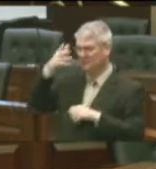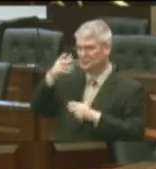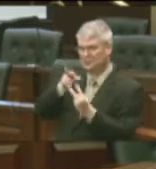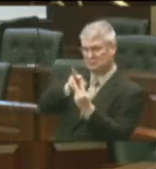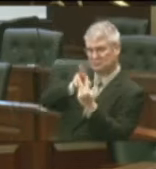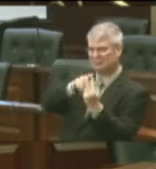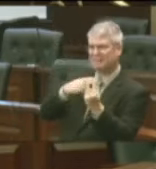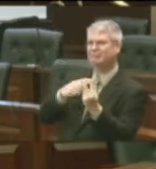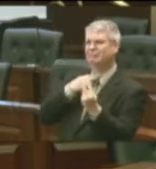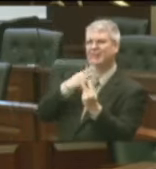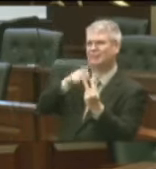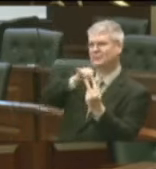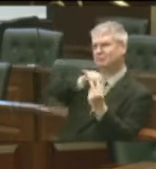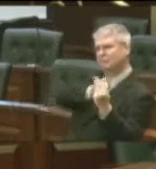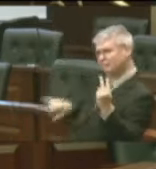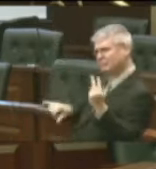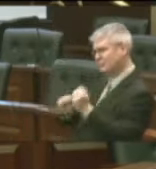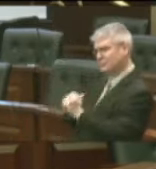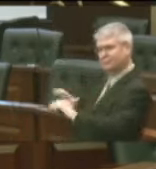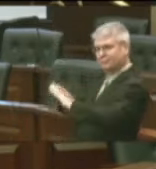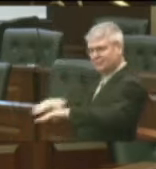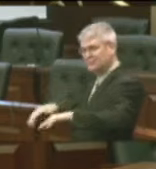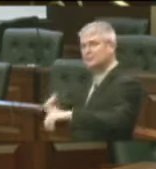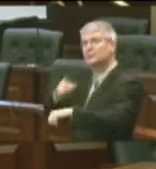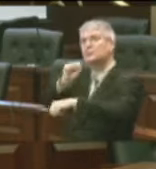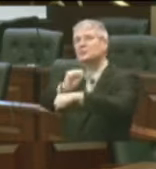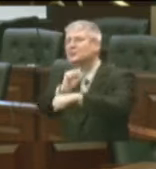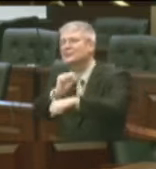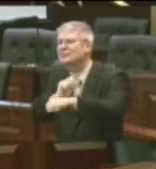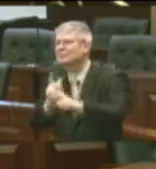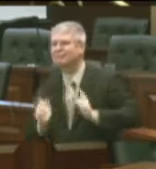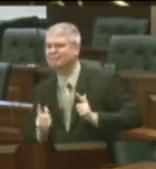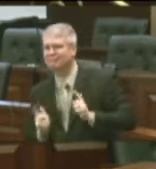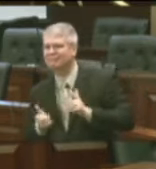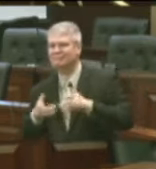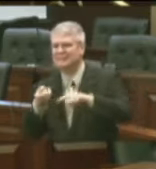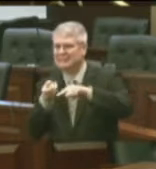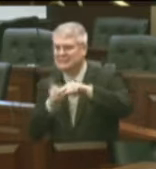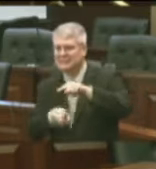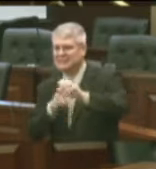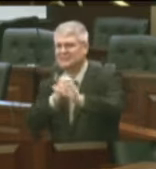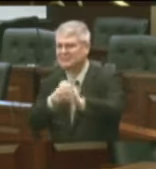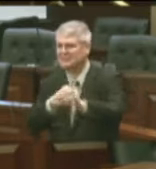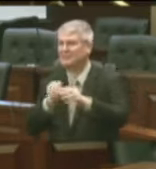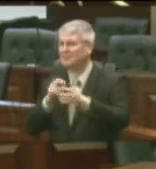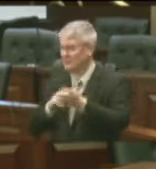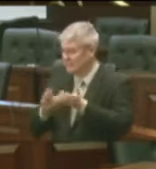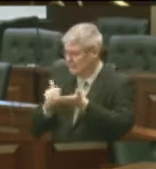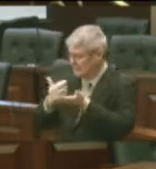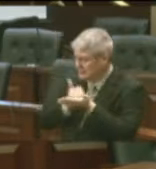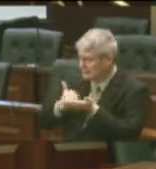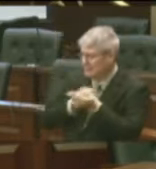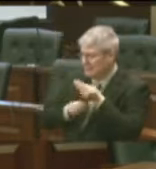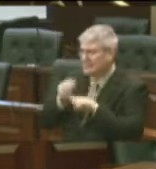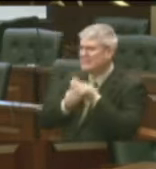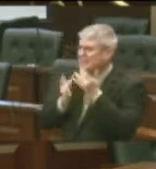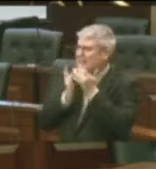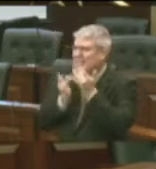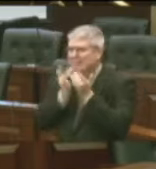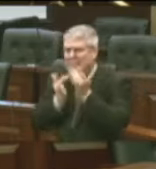hours, and many incurred personal expenses to cover the basic education needs of their children.